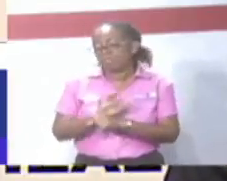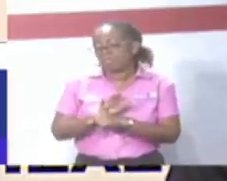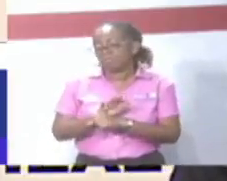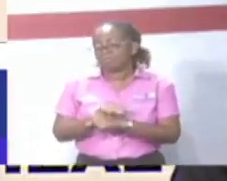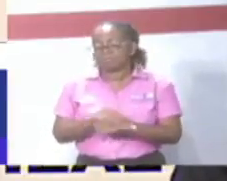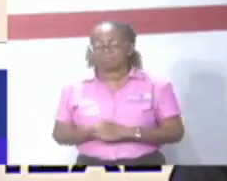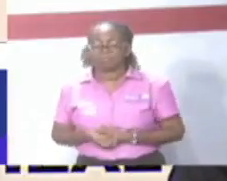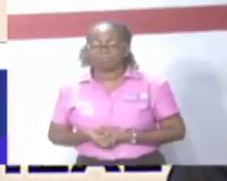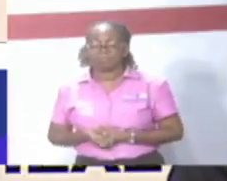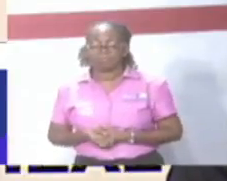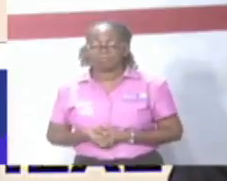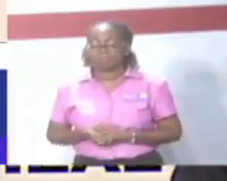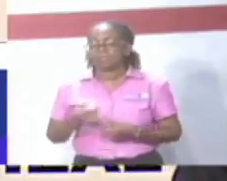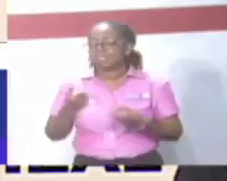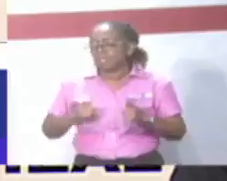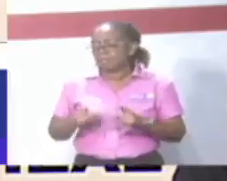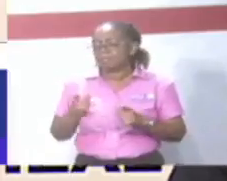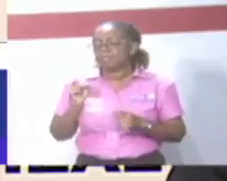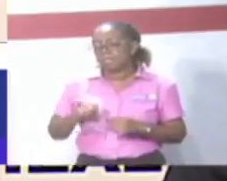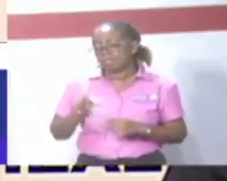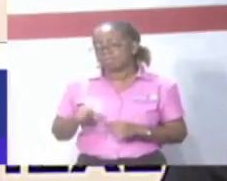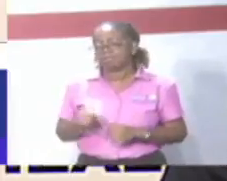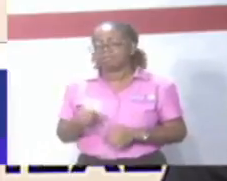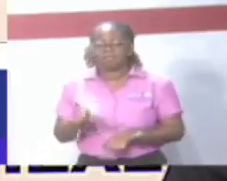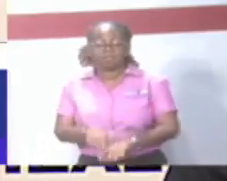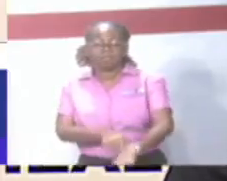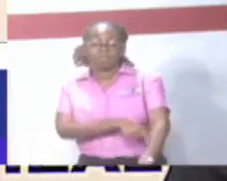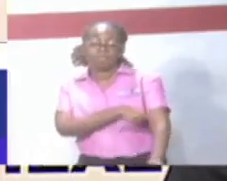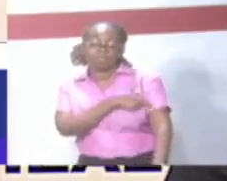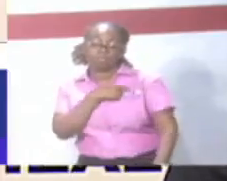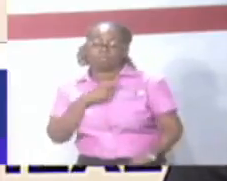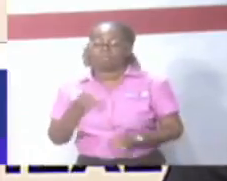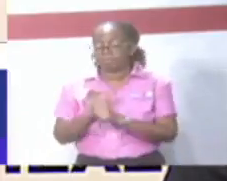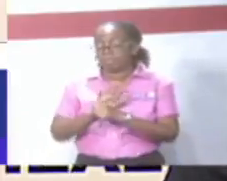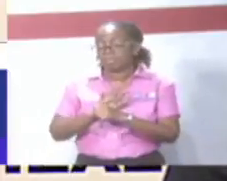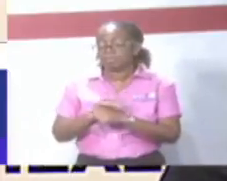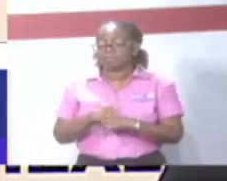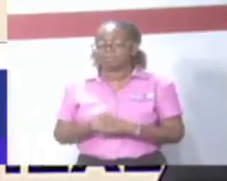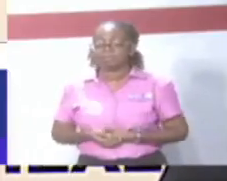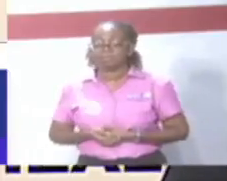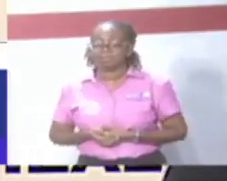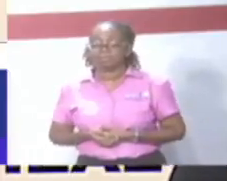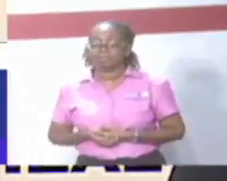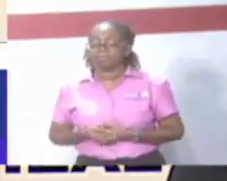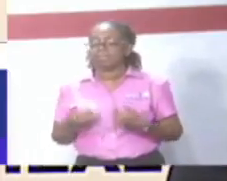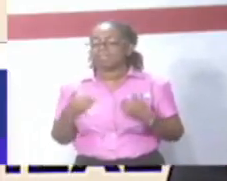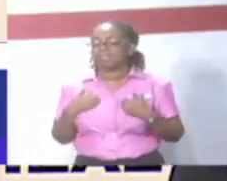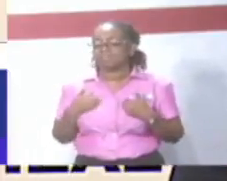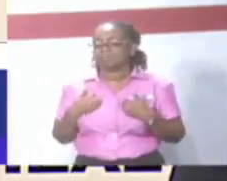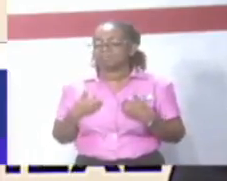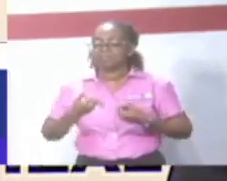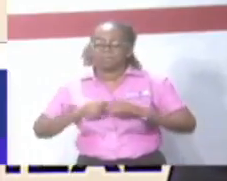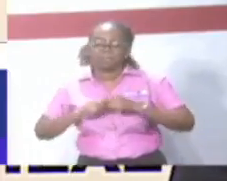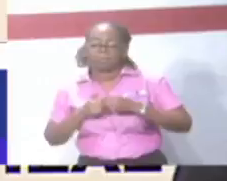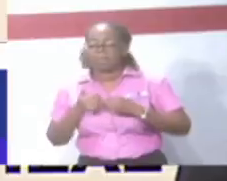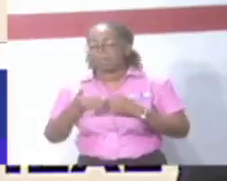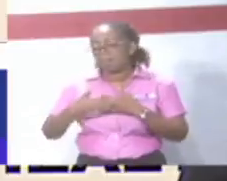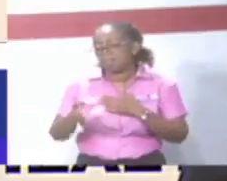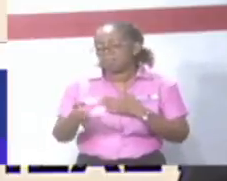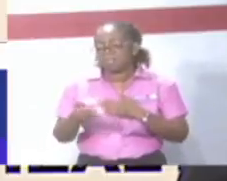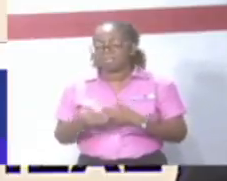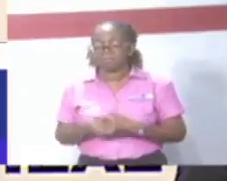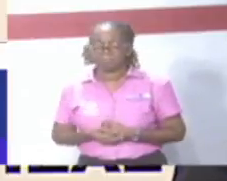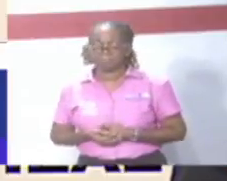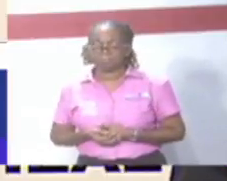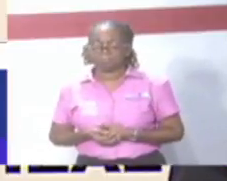syndrome, up to 30% of people who get the COVID virus infection have long COVID symptoms afterwards. Erectile